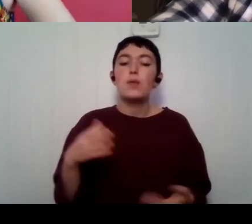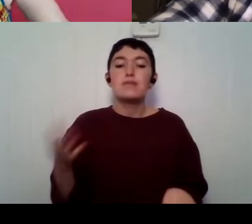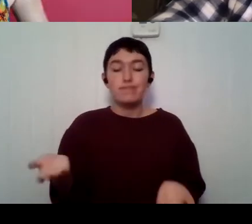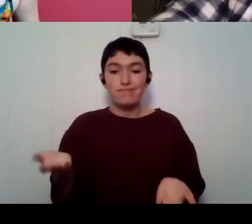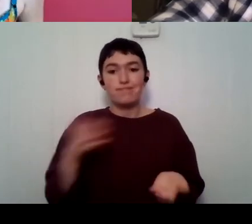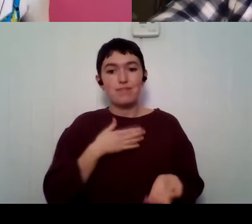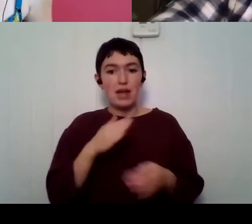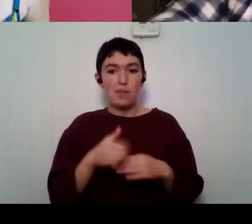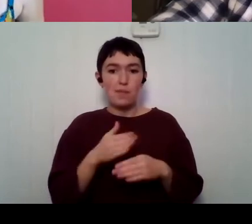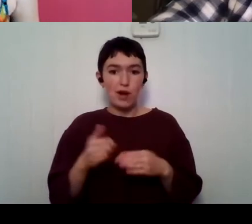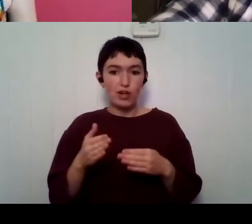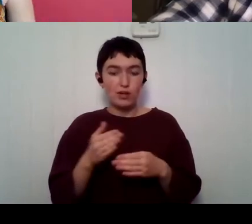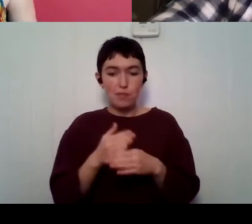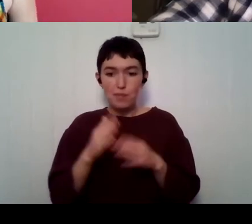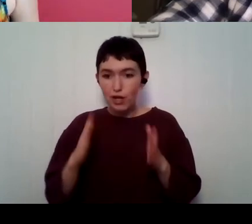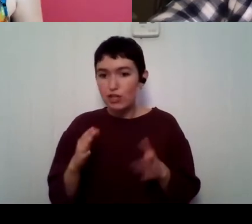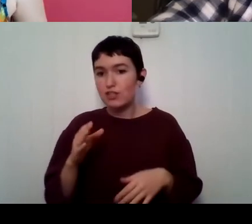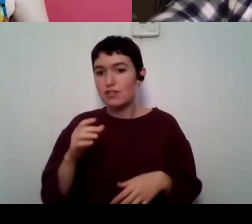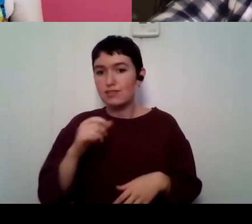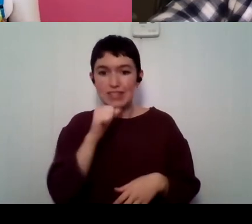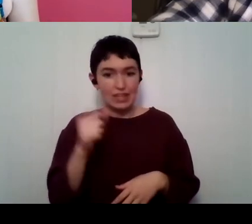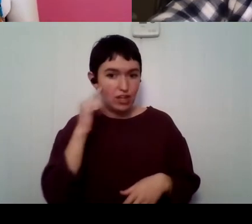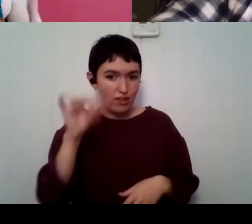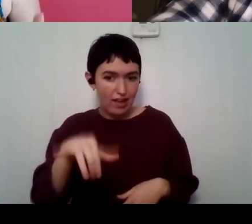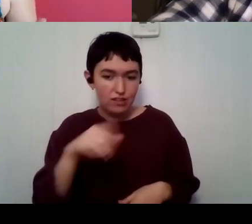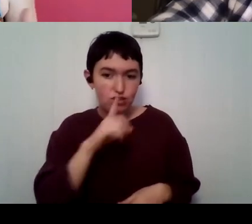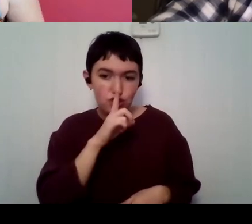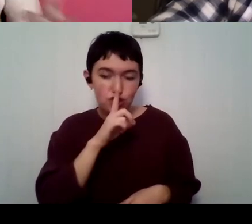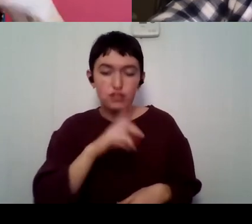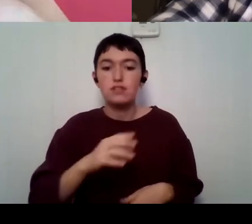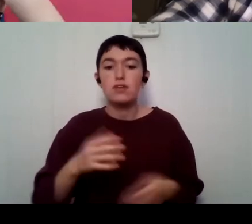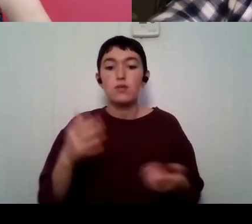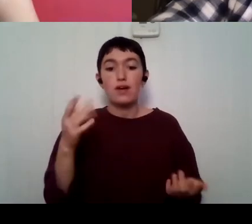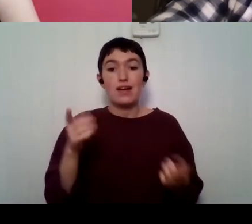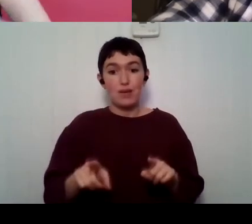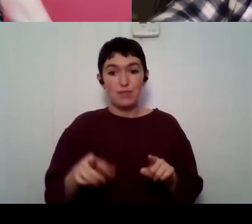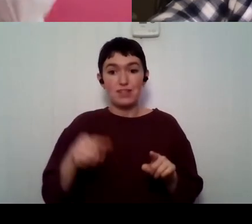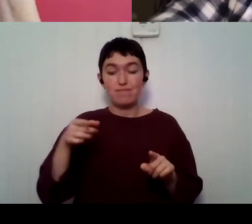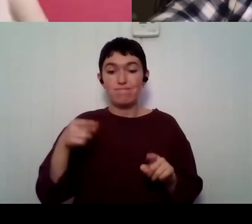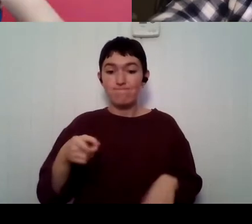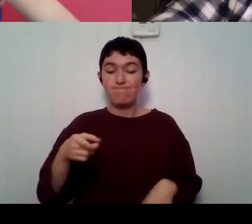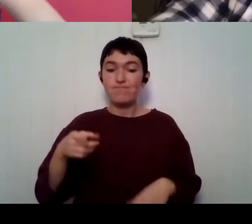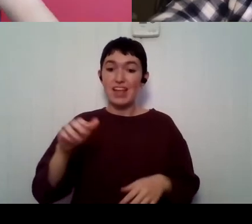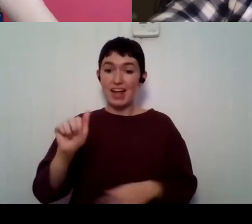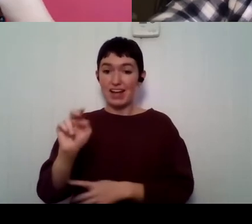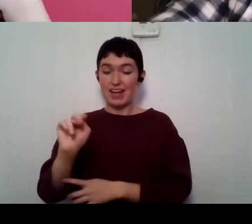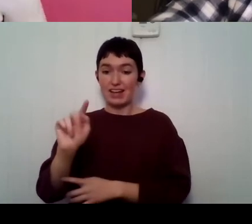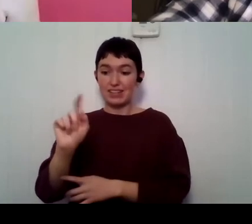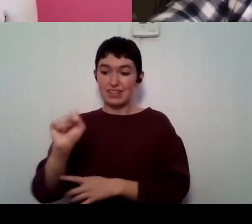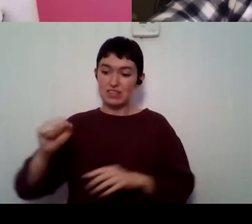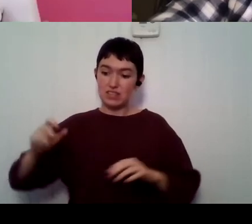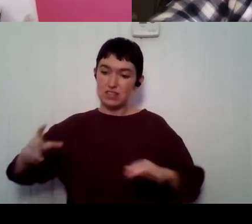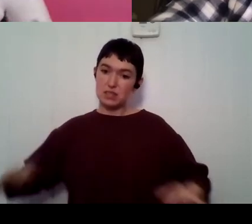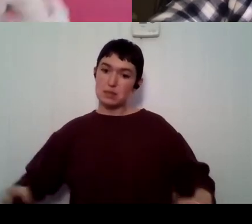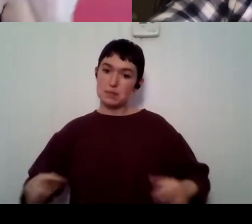tree, and basically the ants got all over him, and then got all over me because I was right behind him.